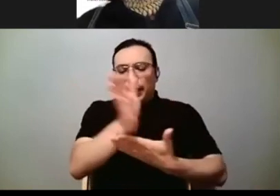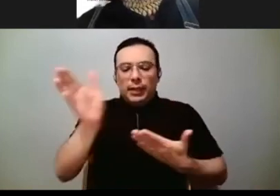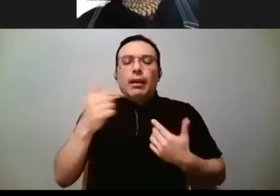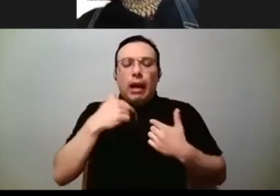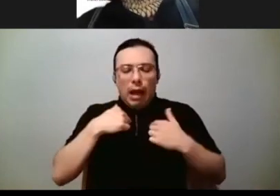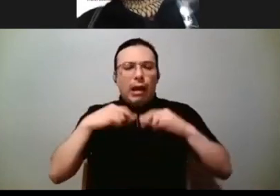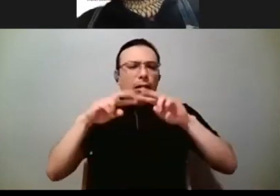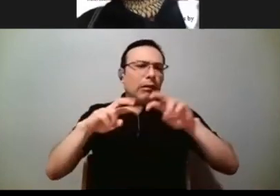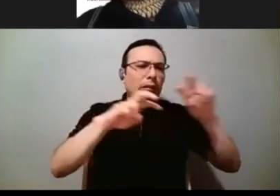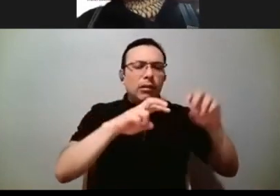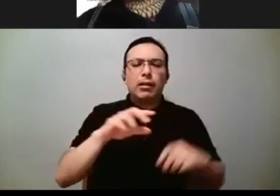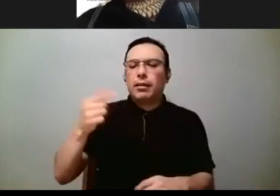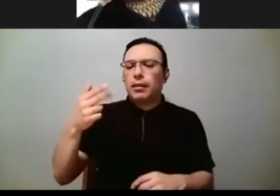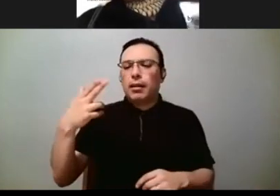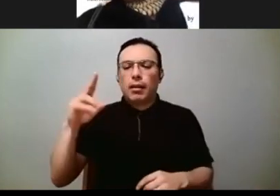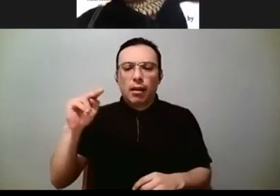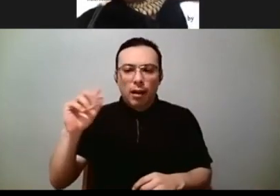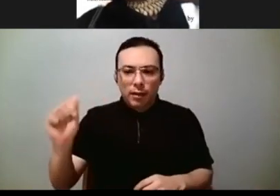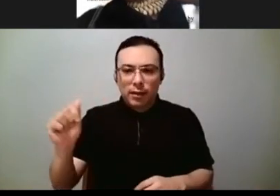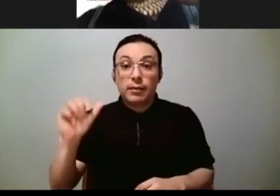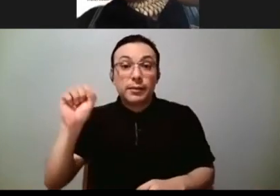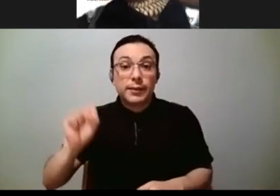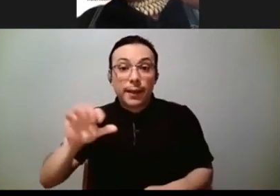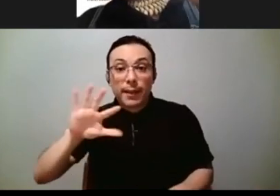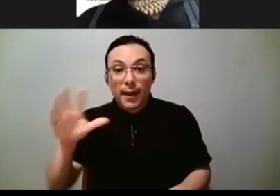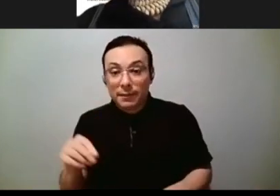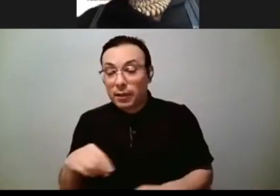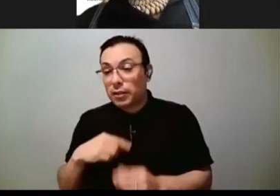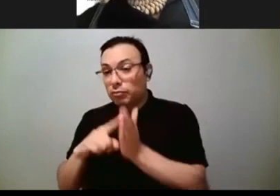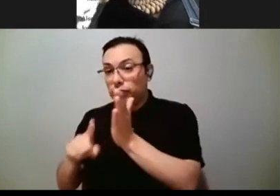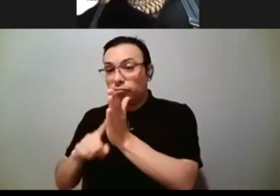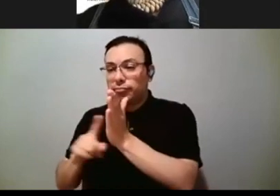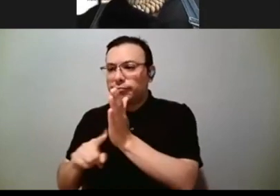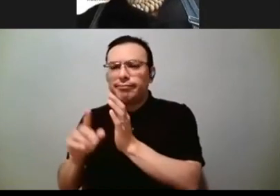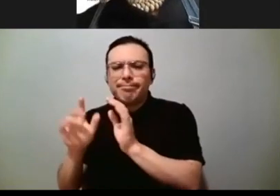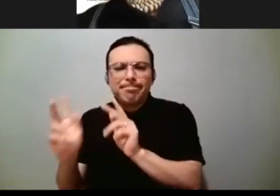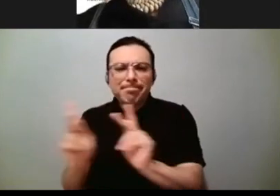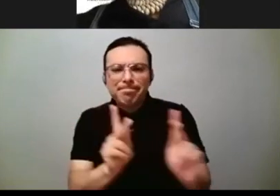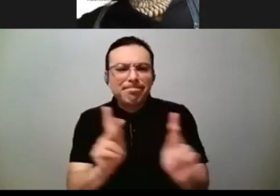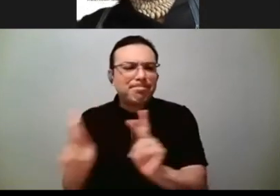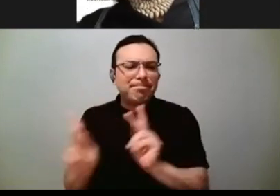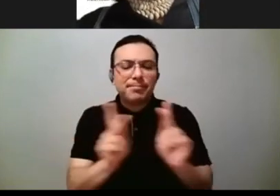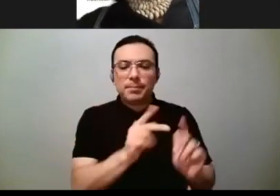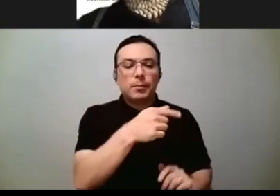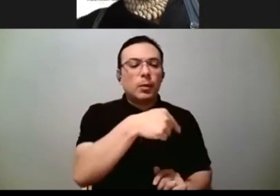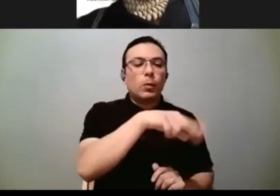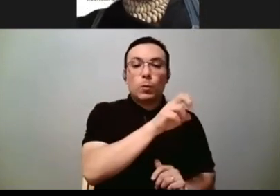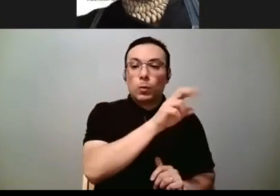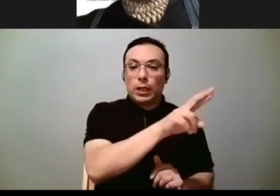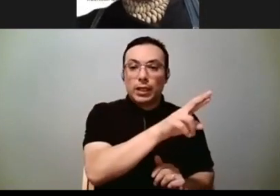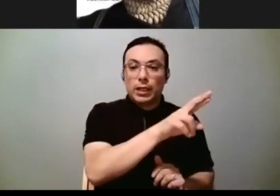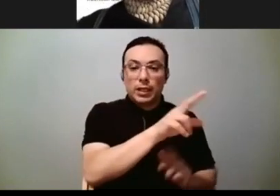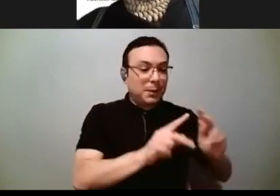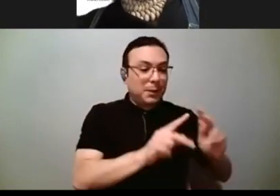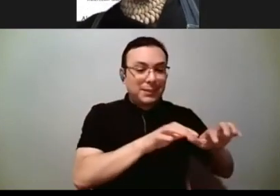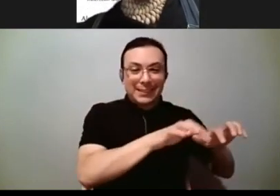i mean it's just sort of like it's also like queer people you know what i mean in the sense that so many